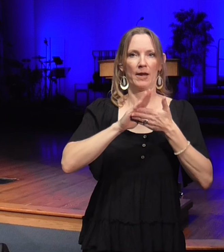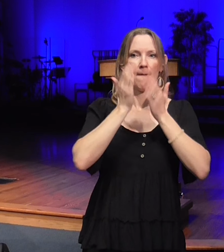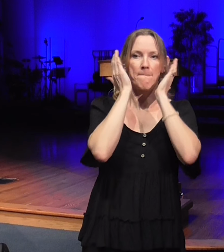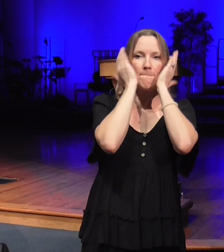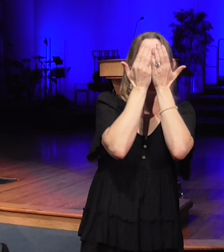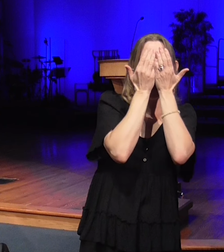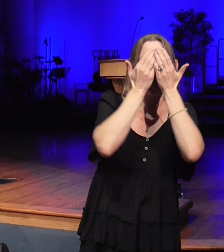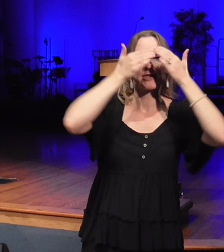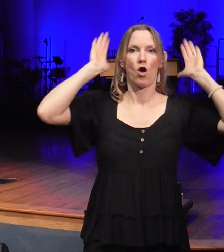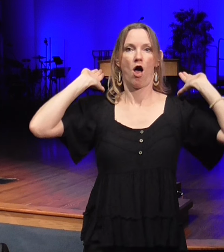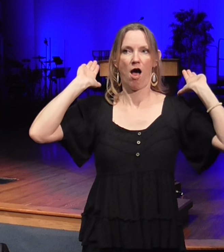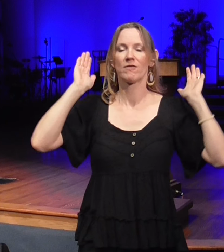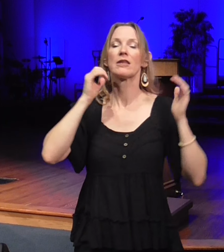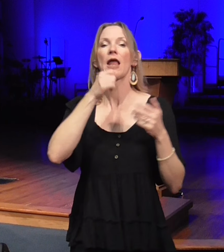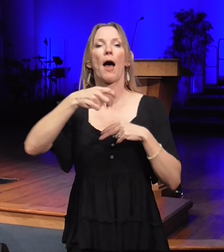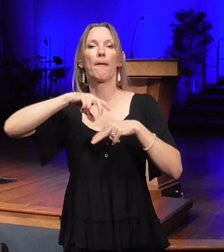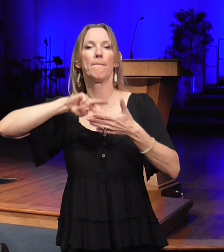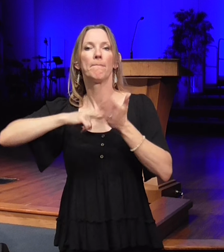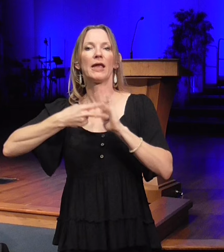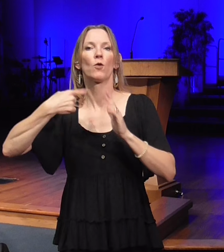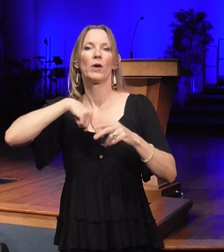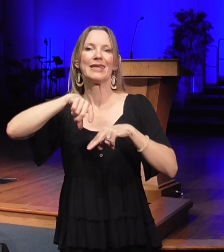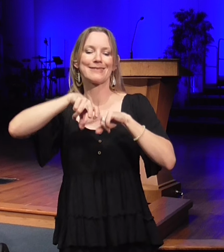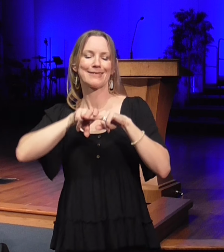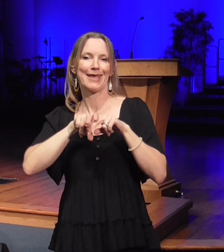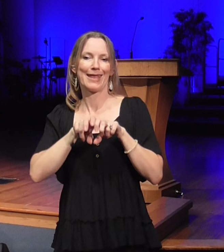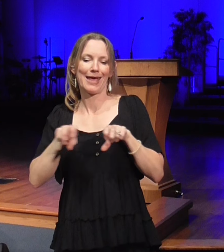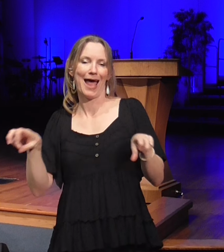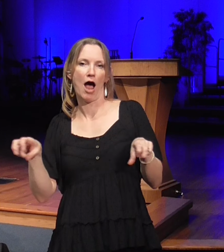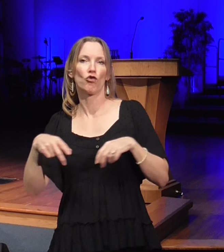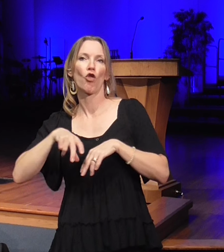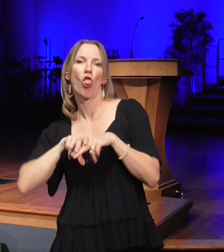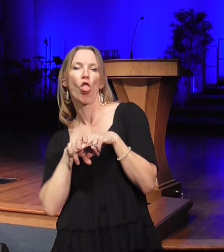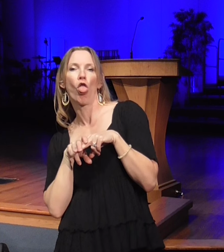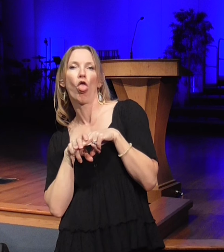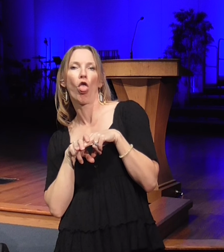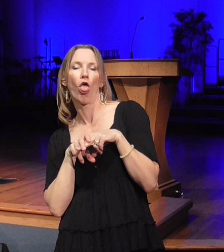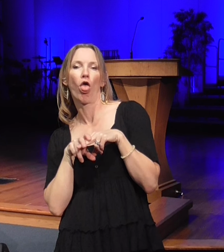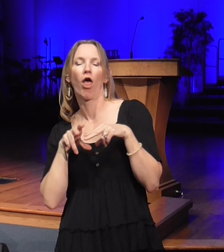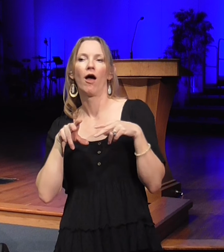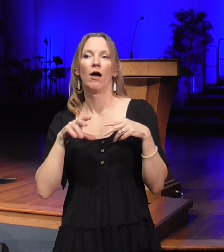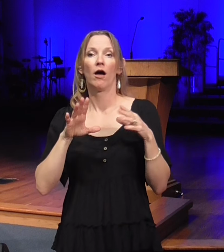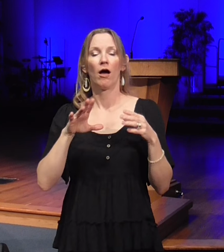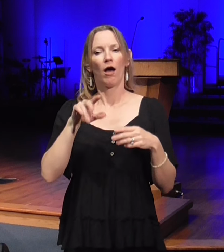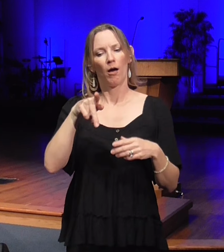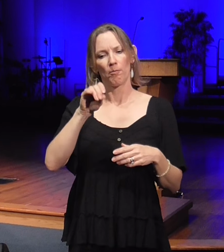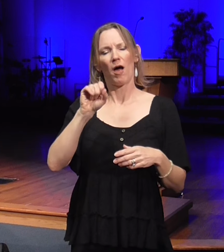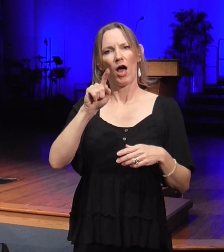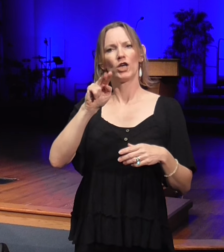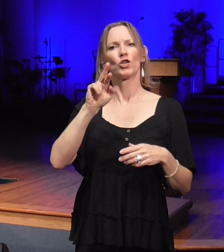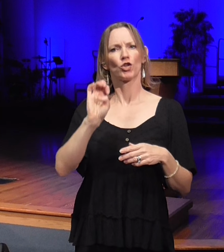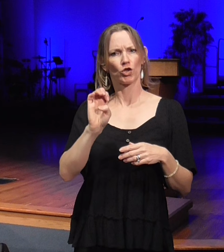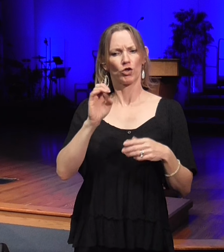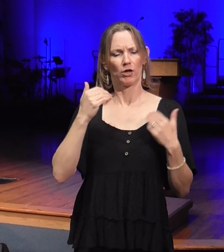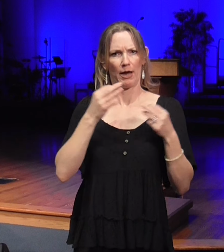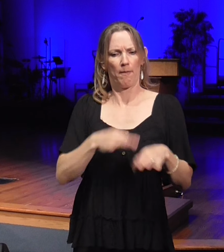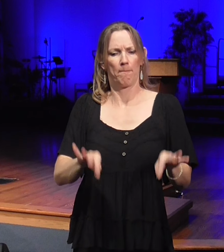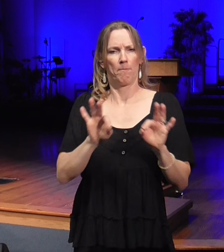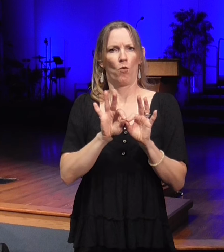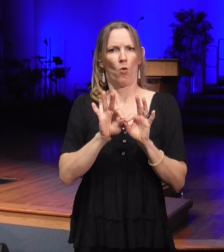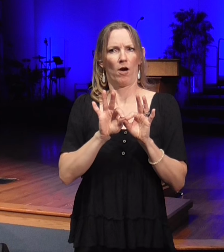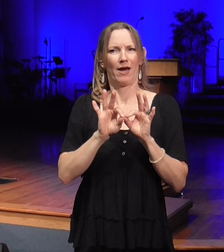couch potato position. Posture is important in meditation, but it's the posture